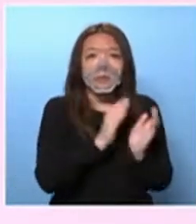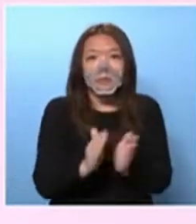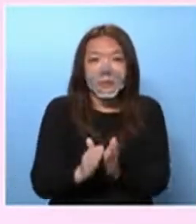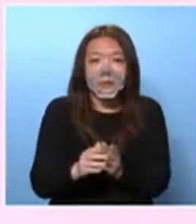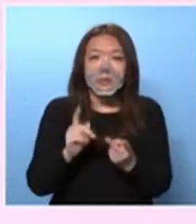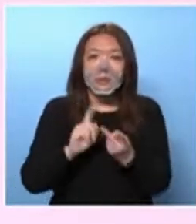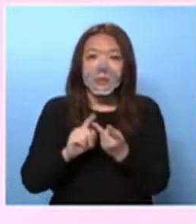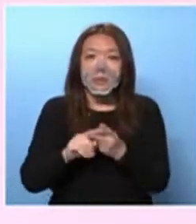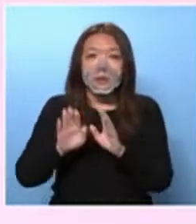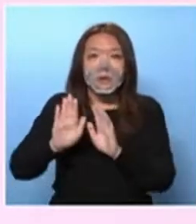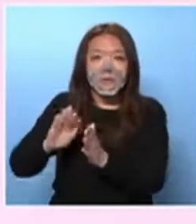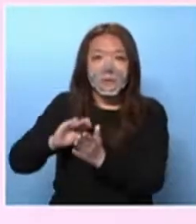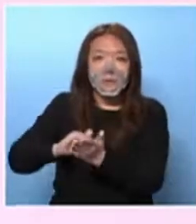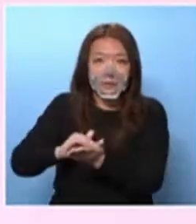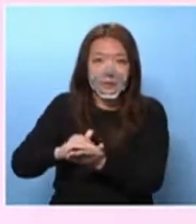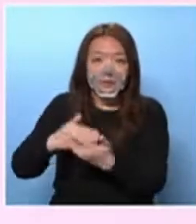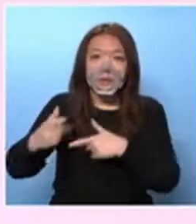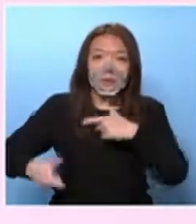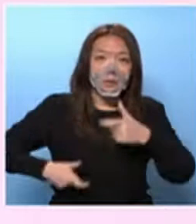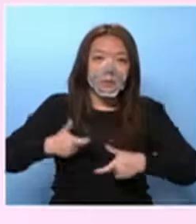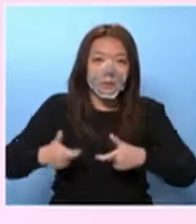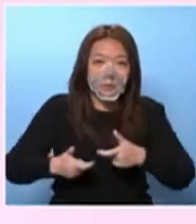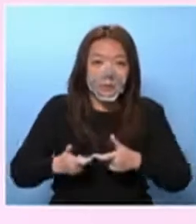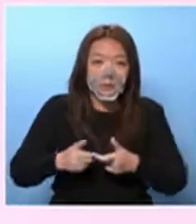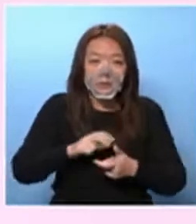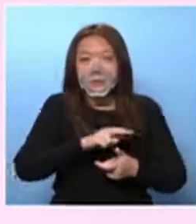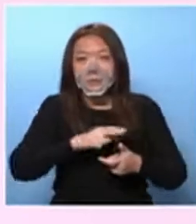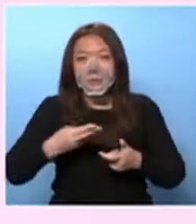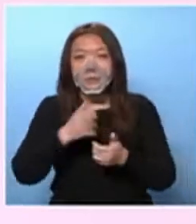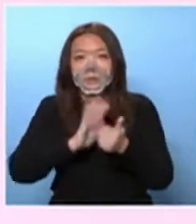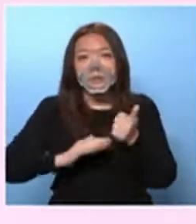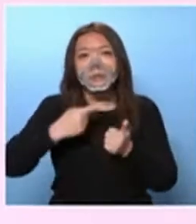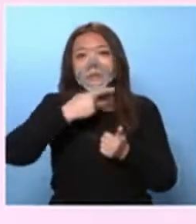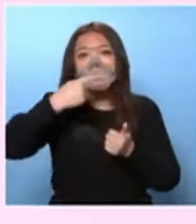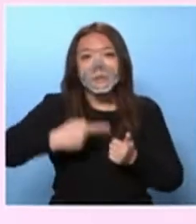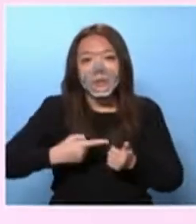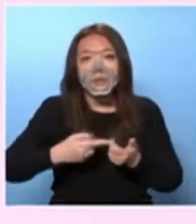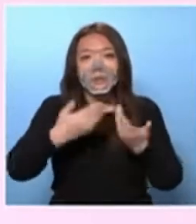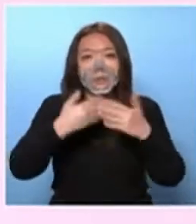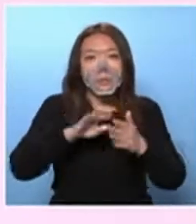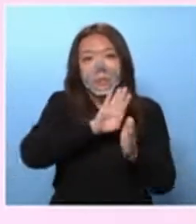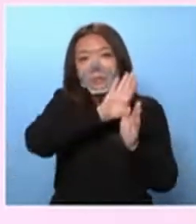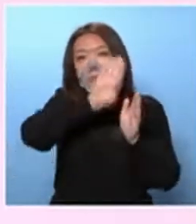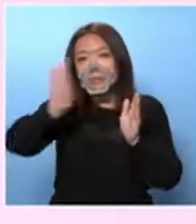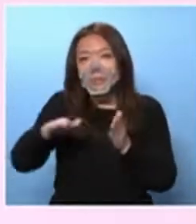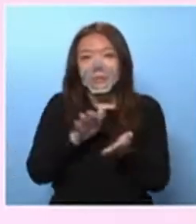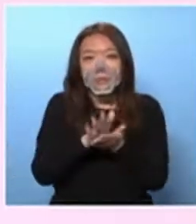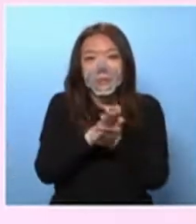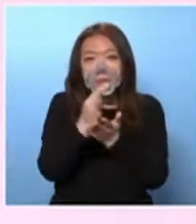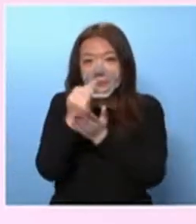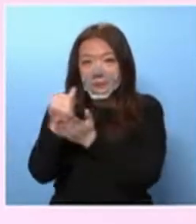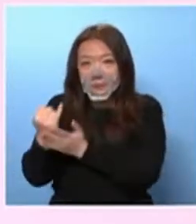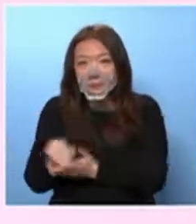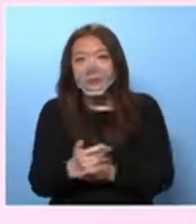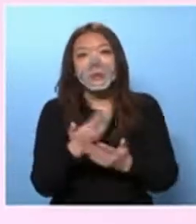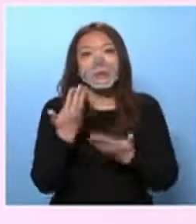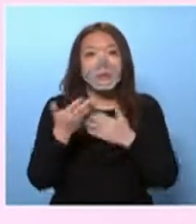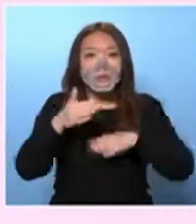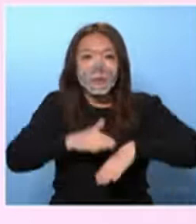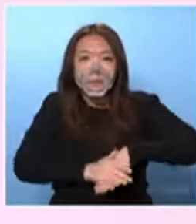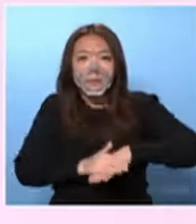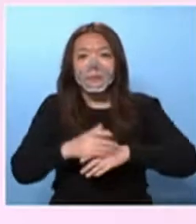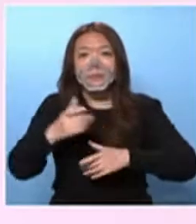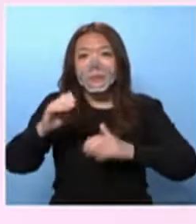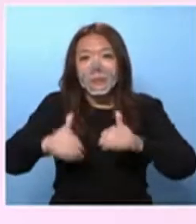relief measures and anti-epidemic expenditure announced in this budget. There will be a surplus in the subsequent 4 years. The